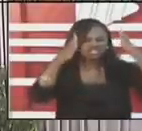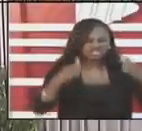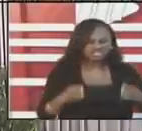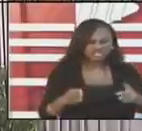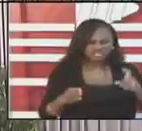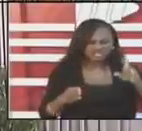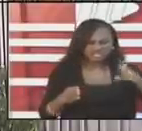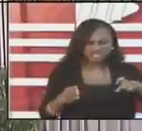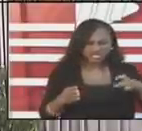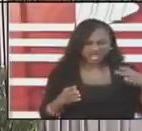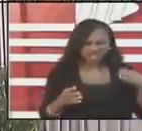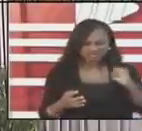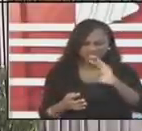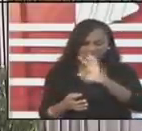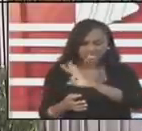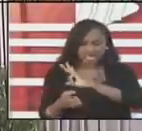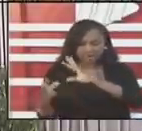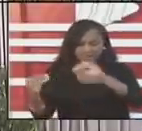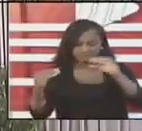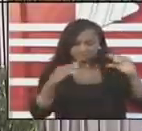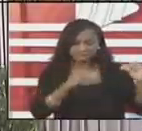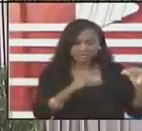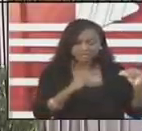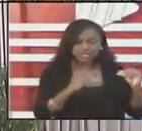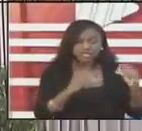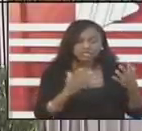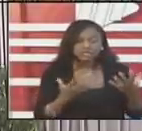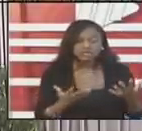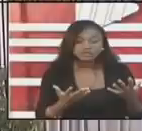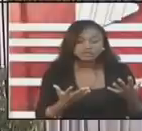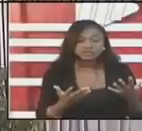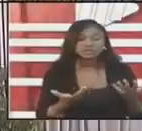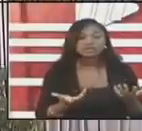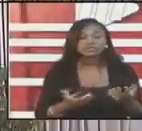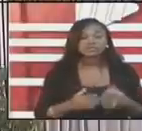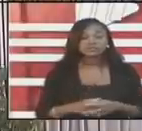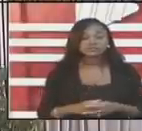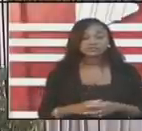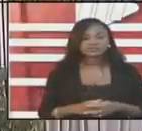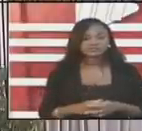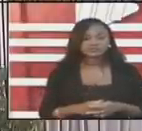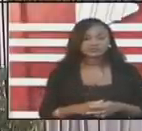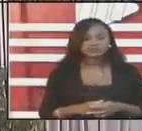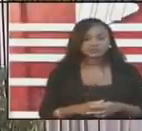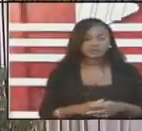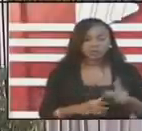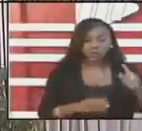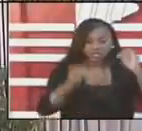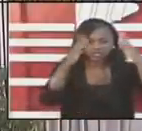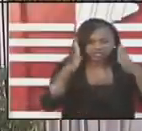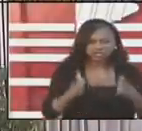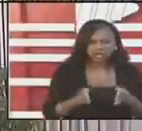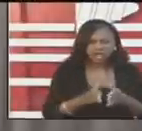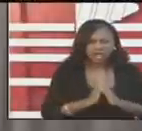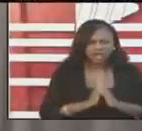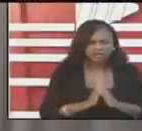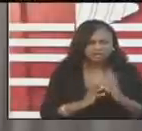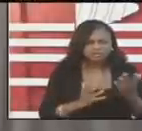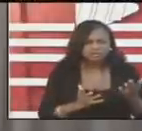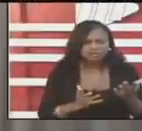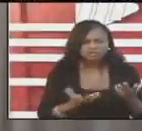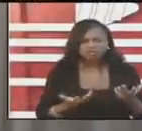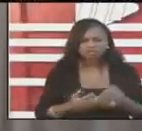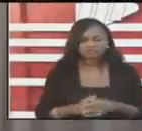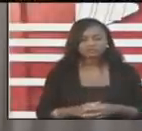face-to-face staff meetings, as the health minister has said, to avoid gatherings as much as possible? There's a concerned teacher. Oh, yeah, so I mean,